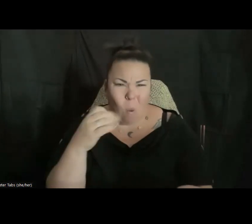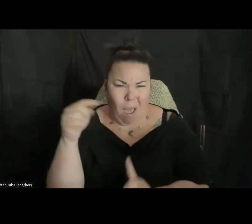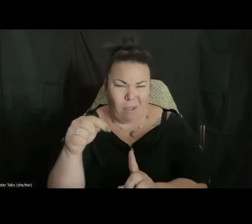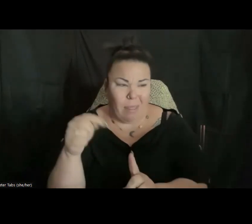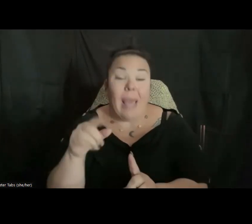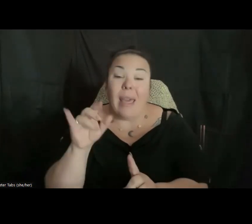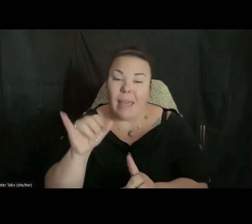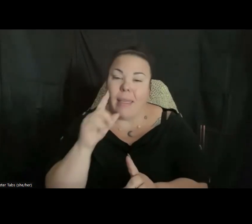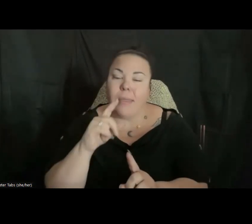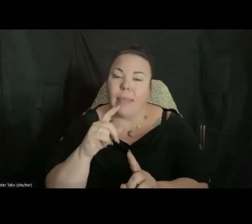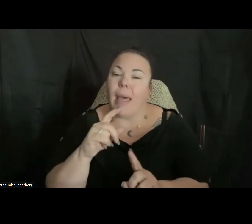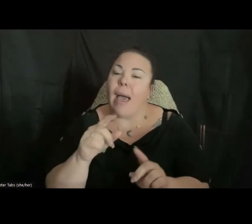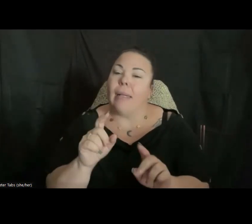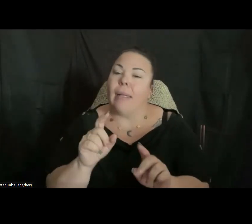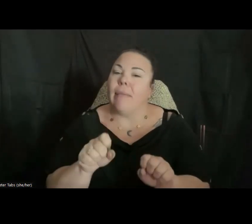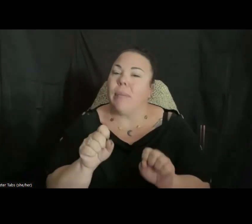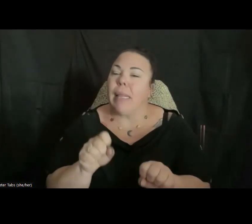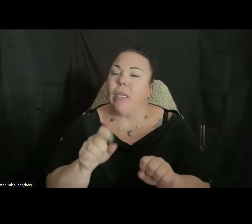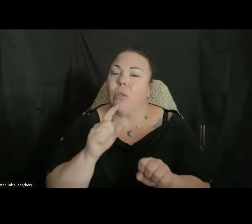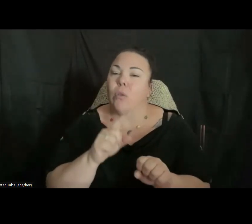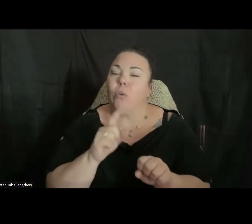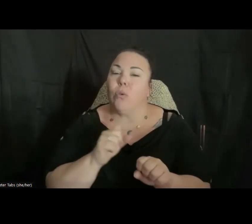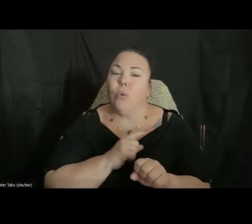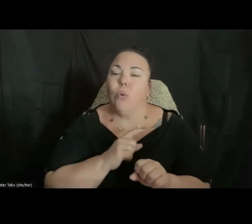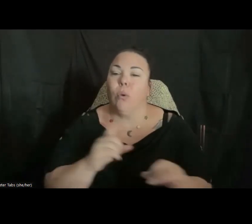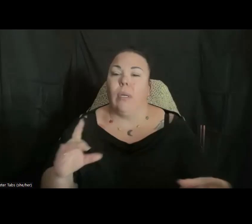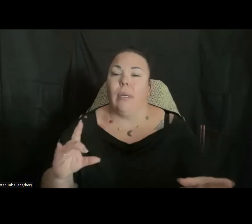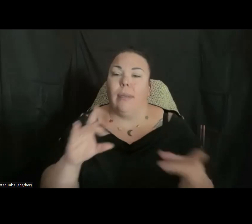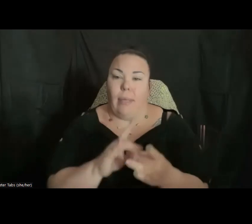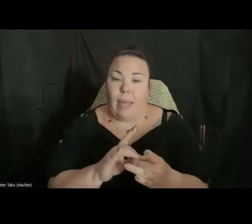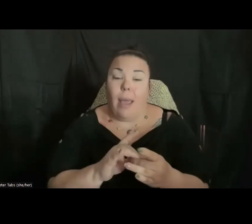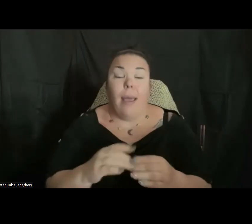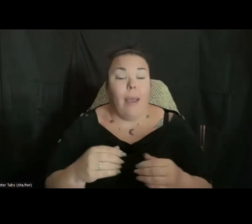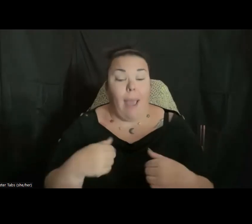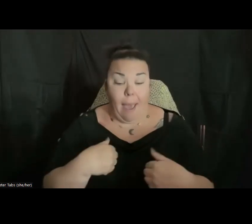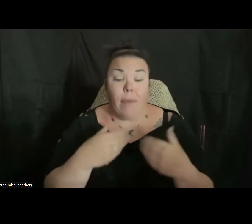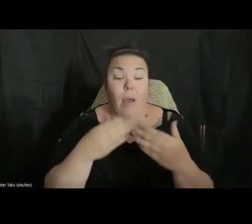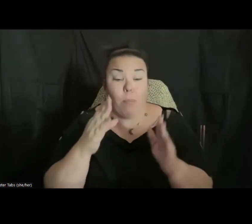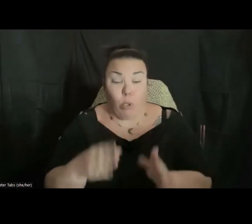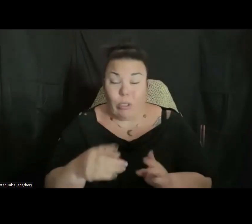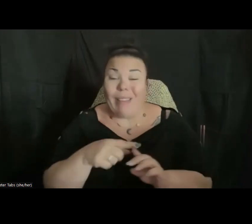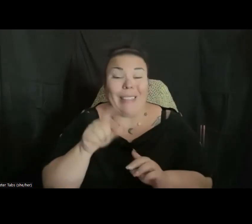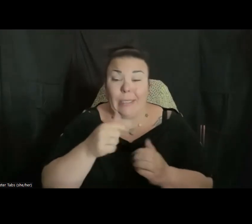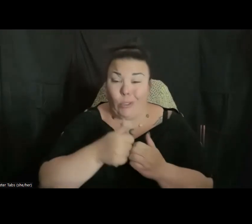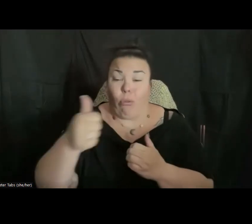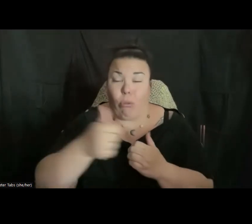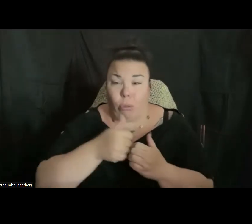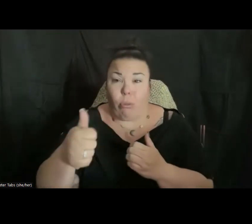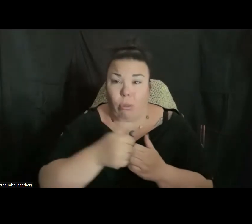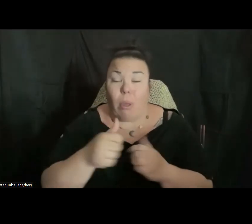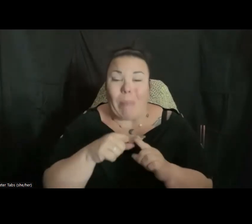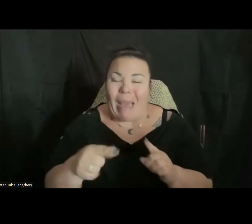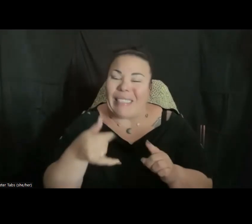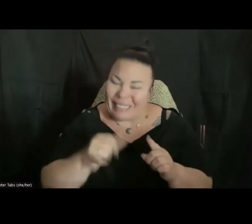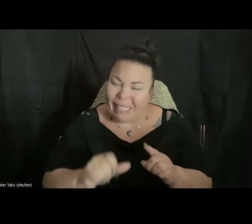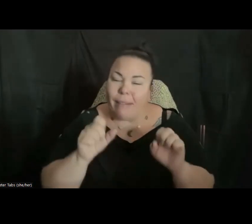physical person traveling back and forth to the site of the mobile clinic, and we can still meet the needs of the community when they show up. Of course,